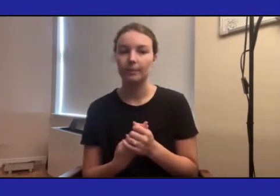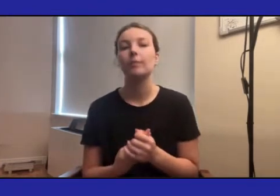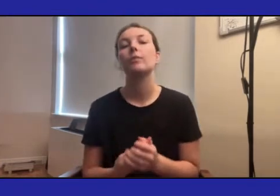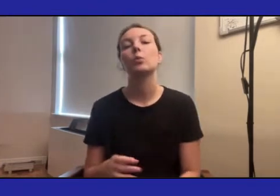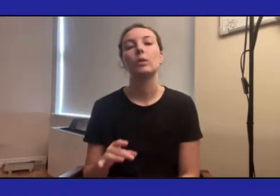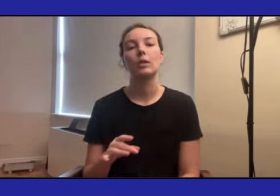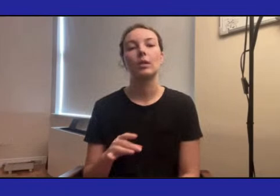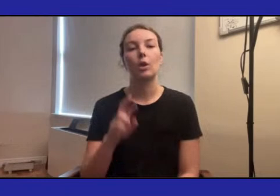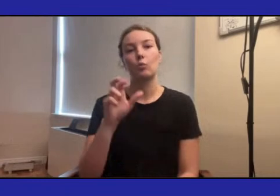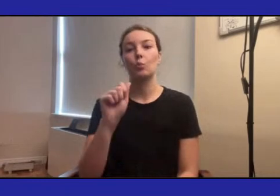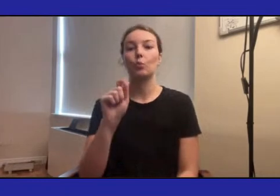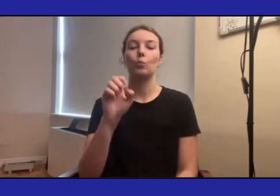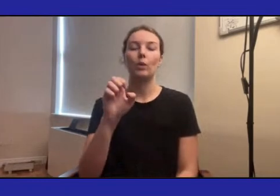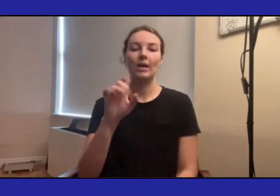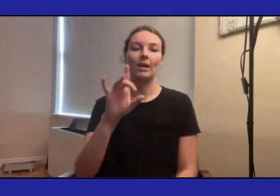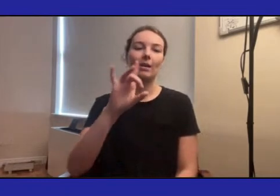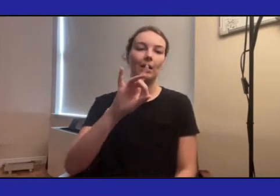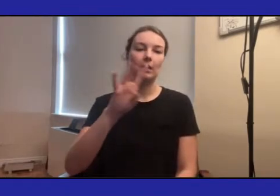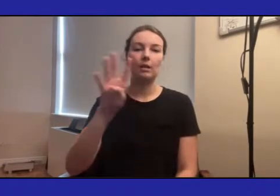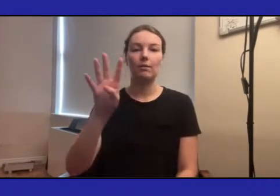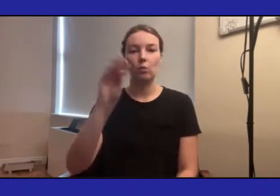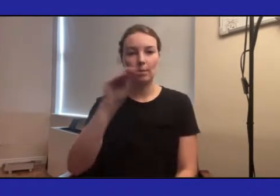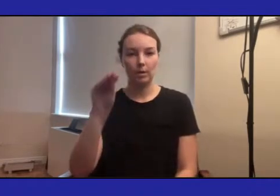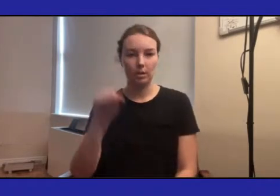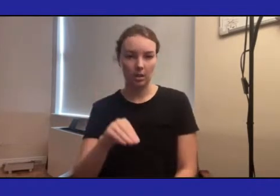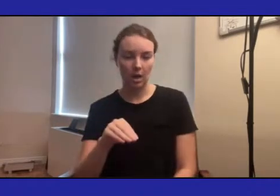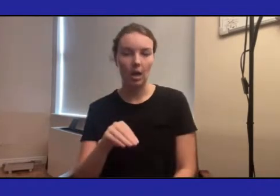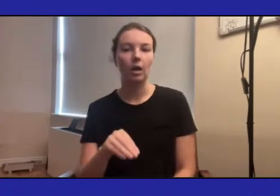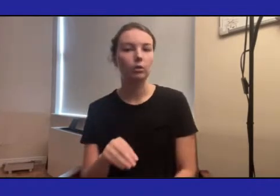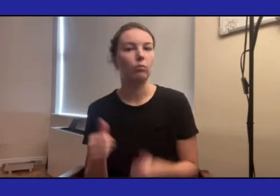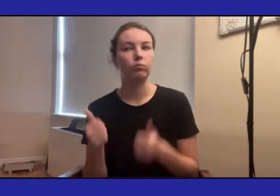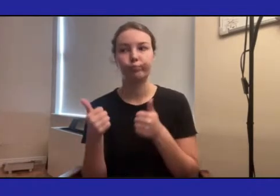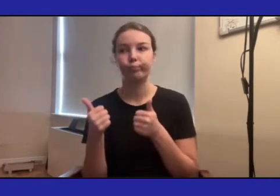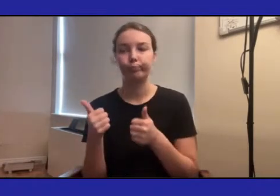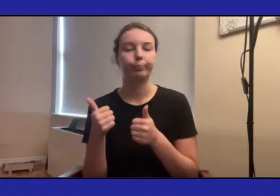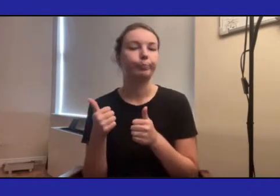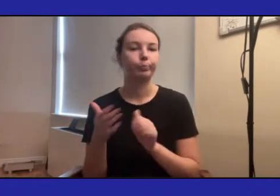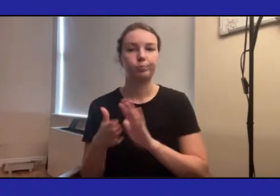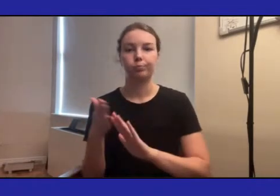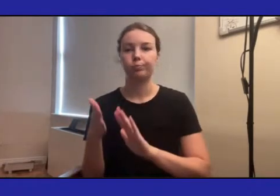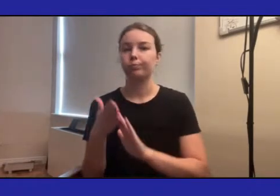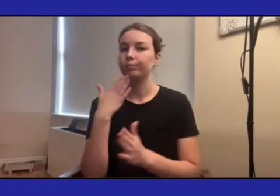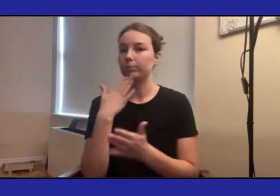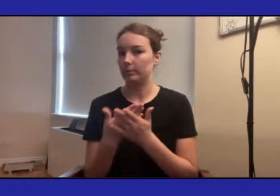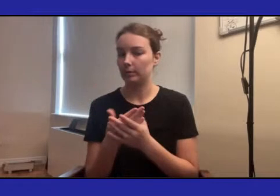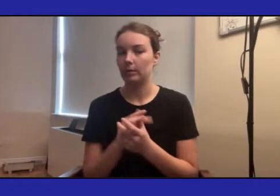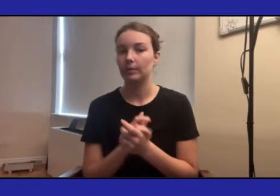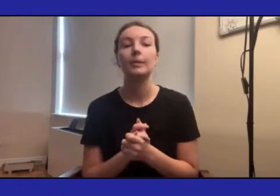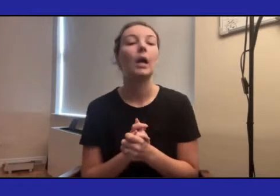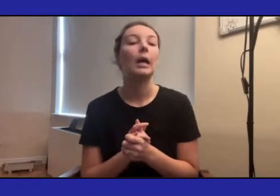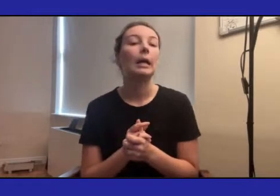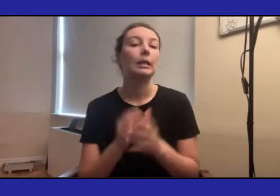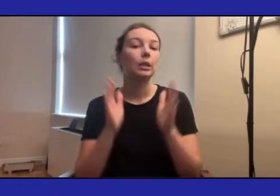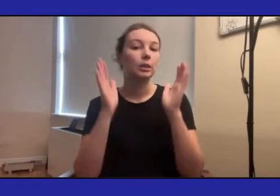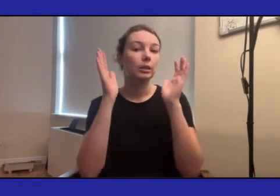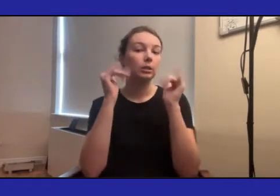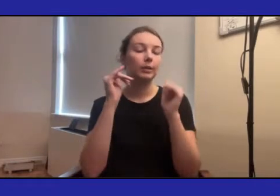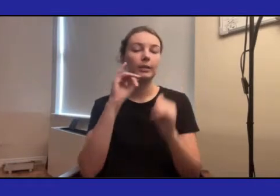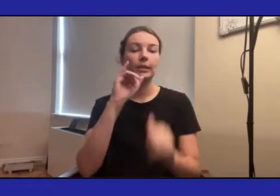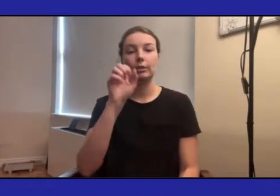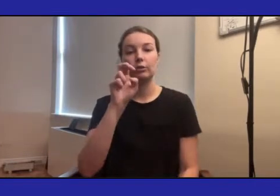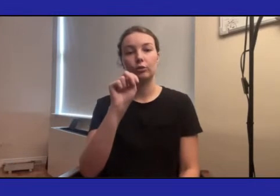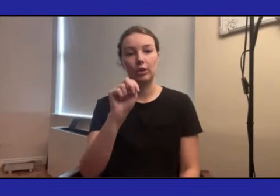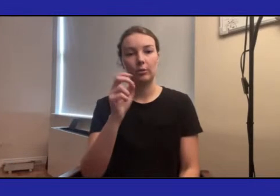93%. So they've done quite well in our facilities, and again, we're expecting to start in January of next year and complete